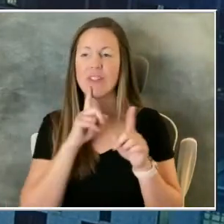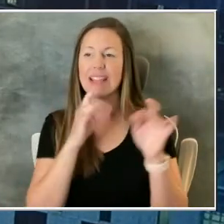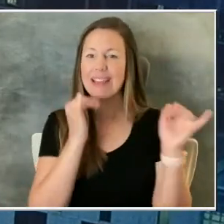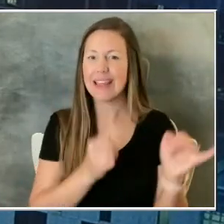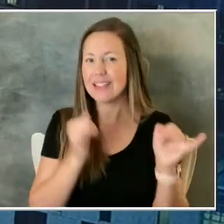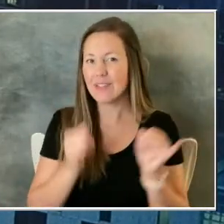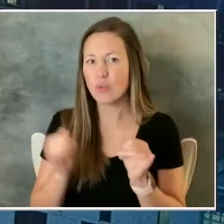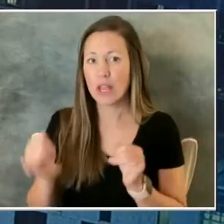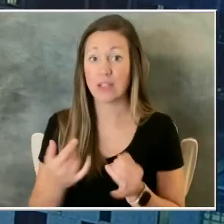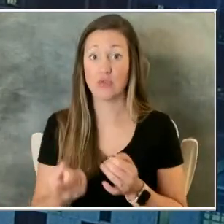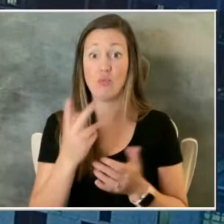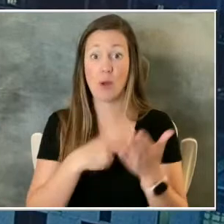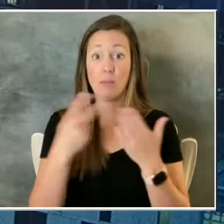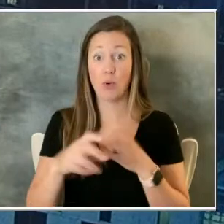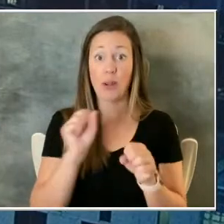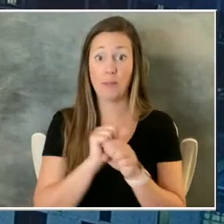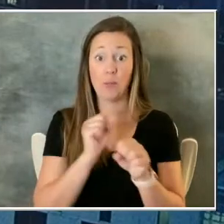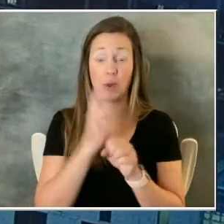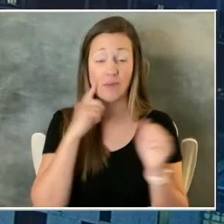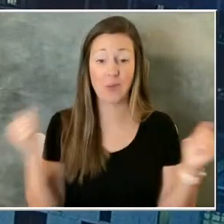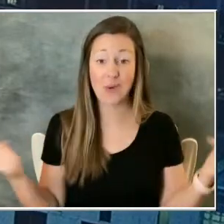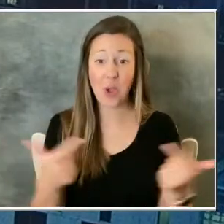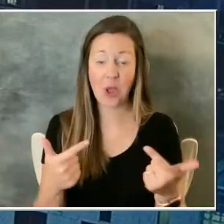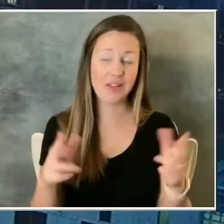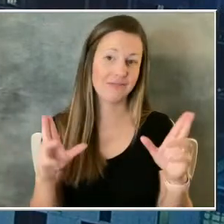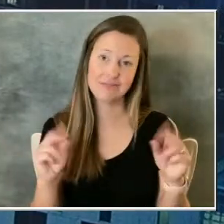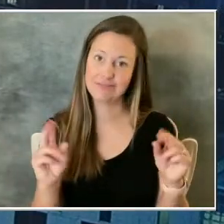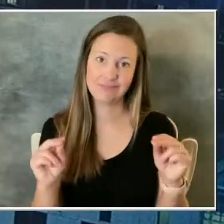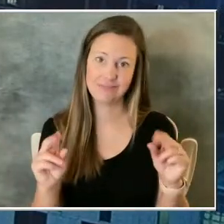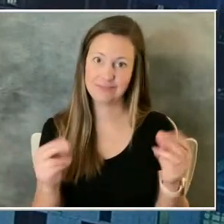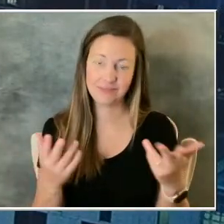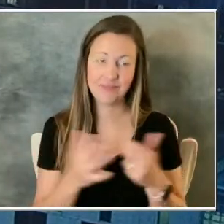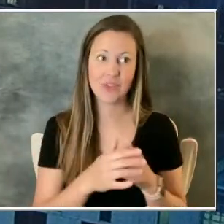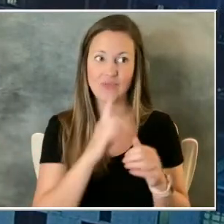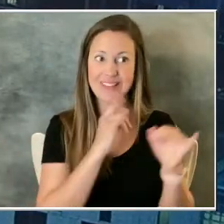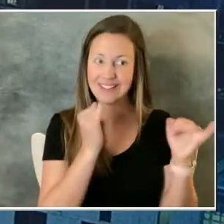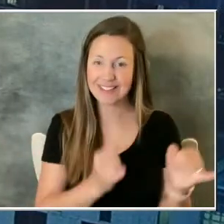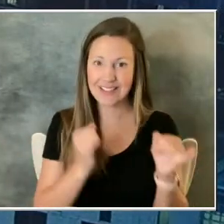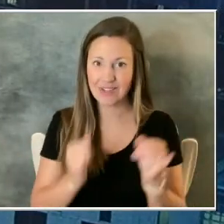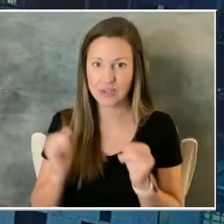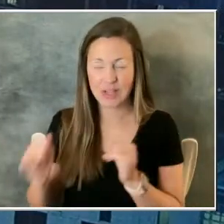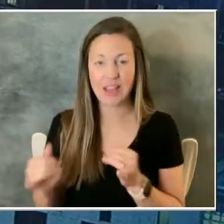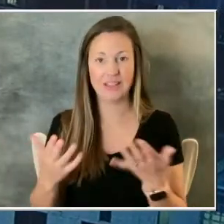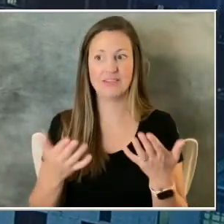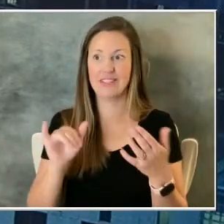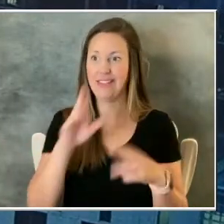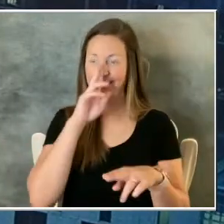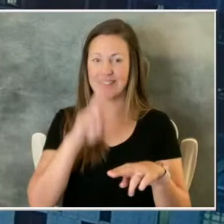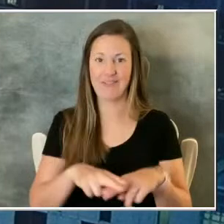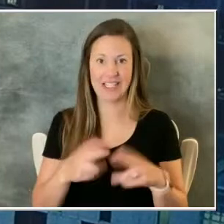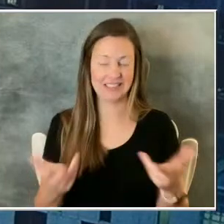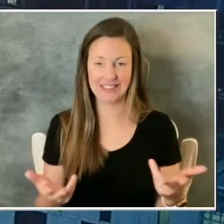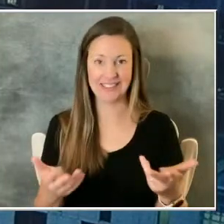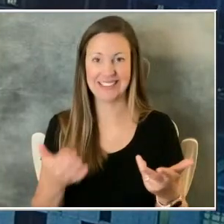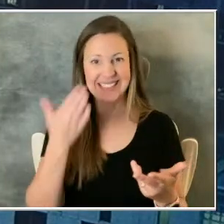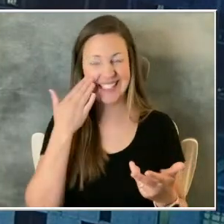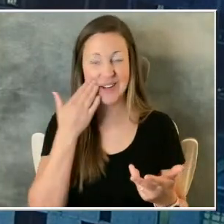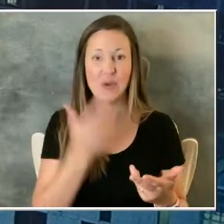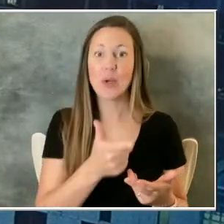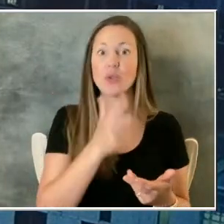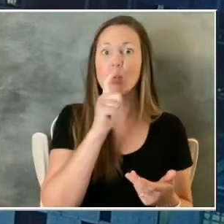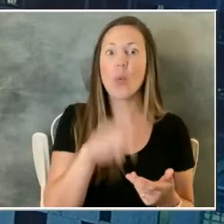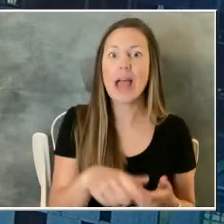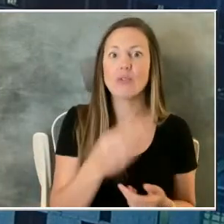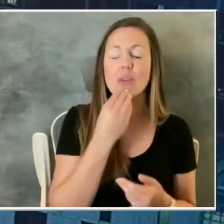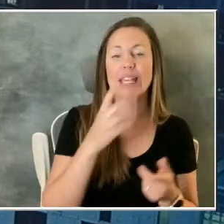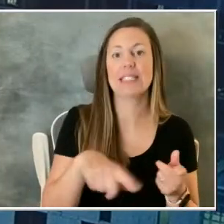for the next person or the next person, and that's actually a really fun thing, because you can you don't have to eat a certain specific diet, or you